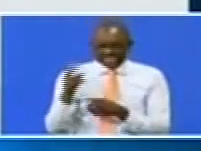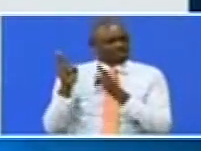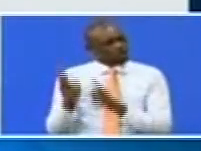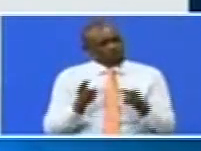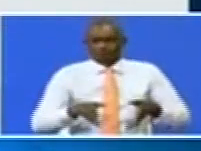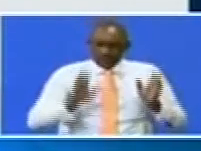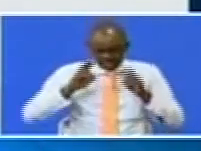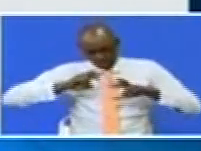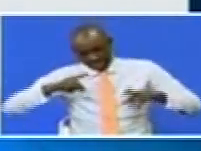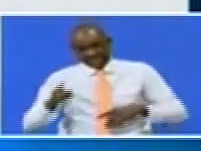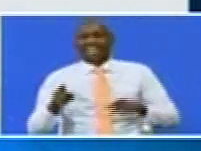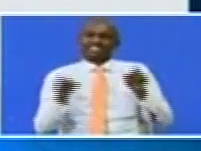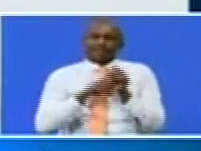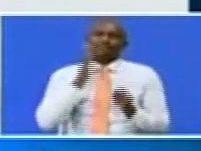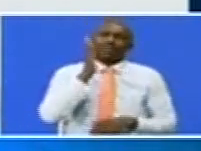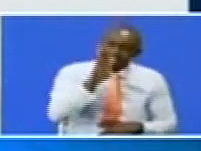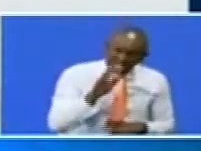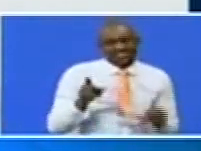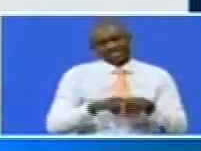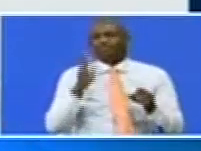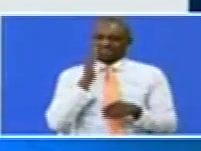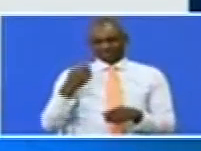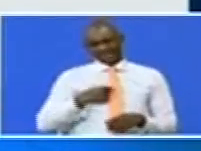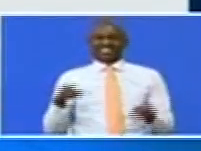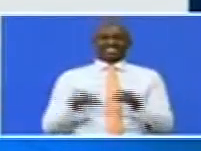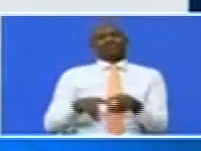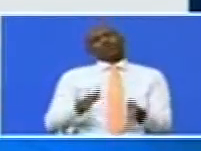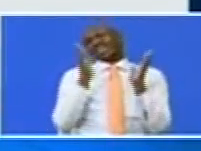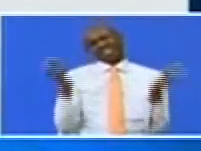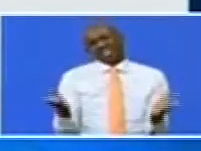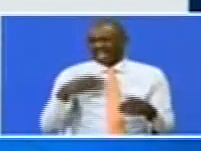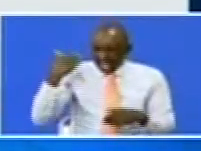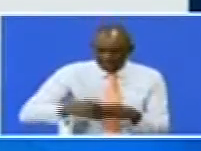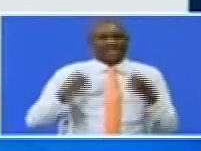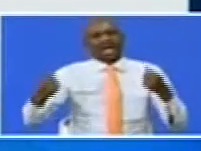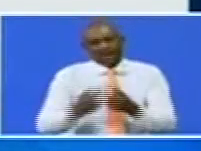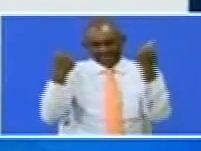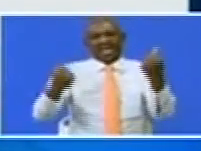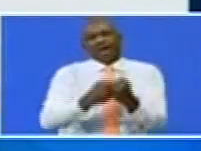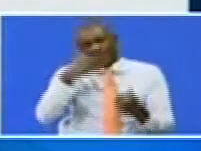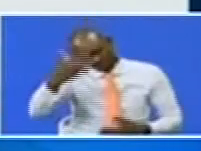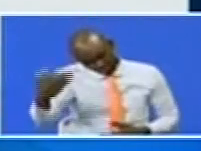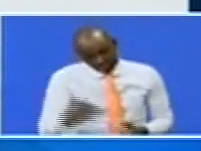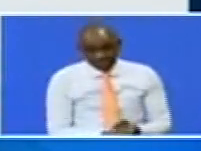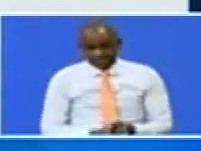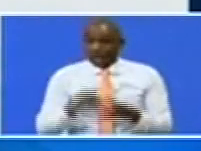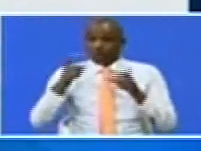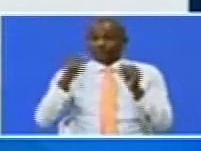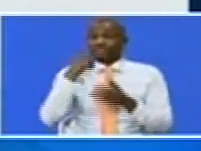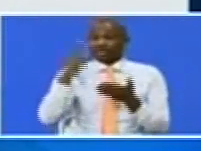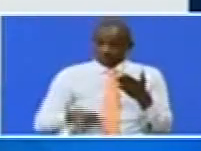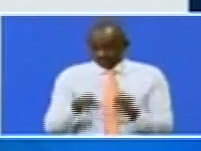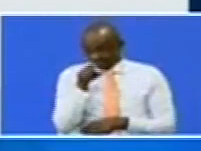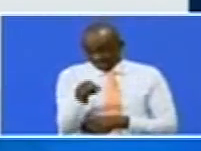the kind that your mother and mine would routinely need to undergo from time to time. The statement further reads,